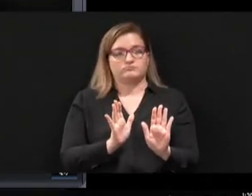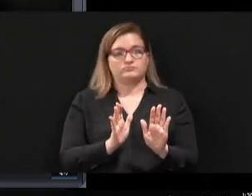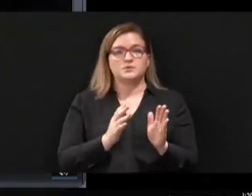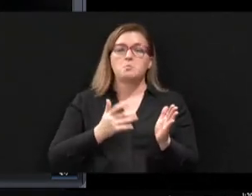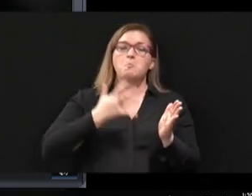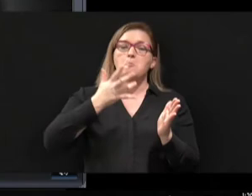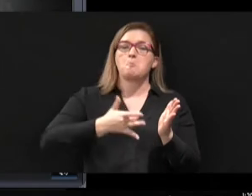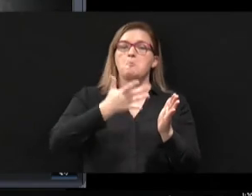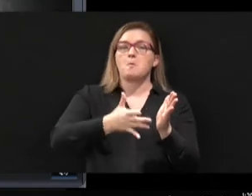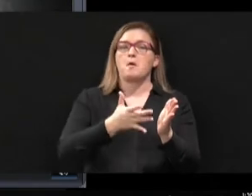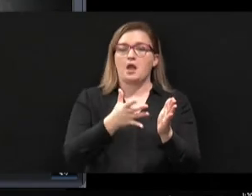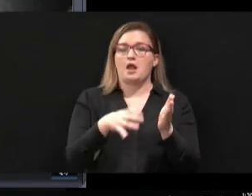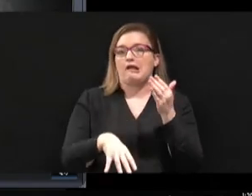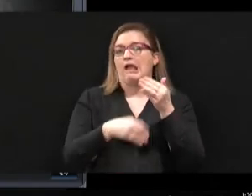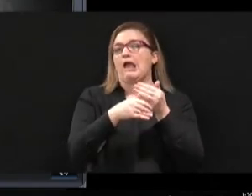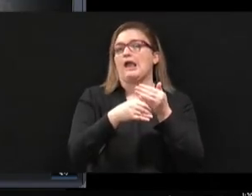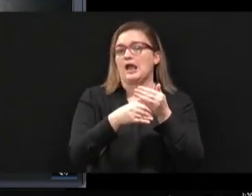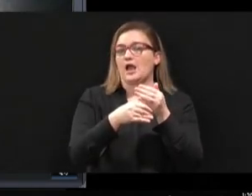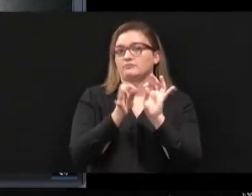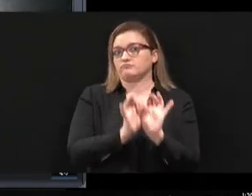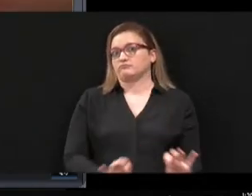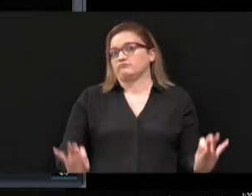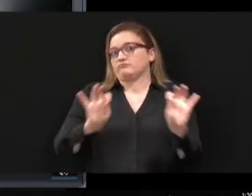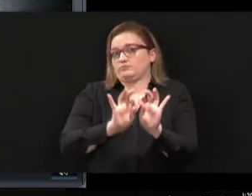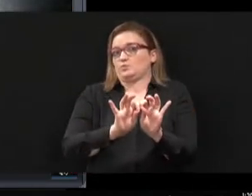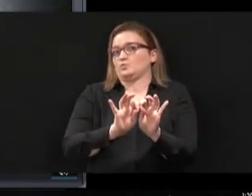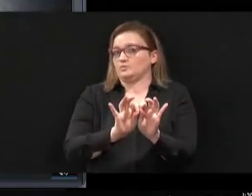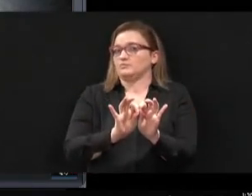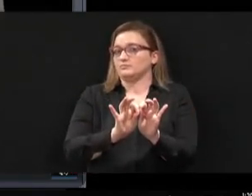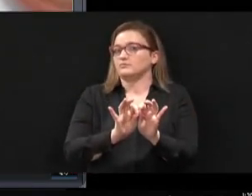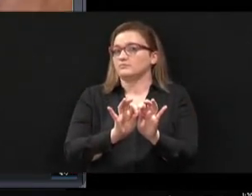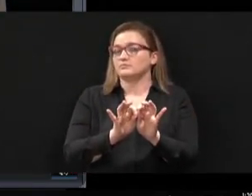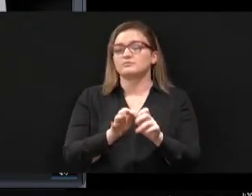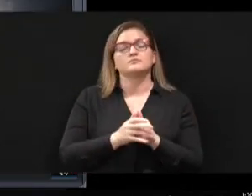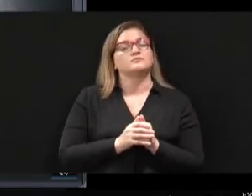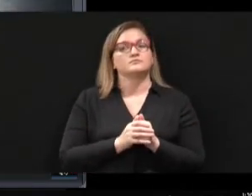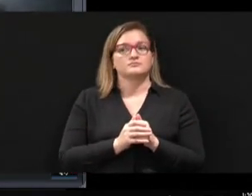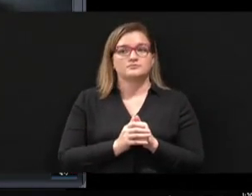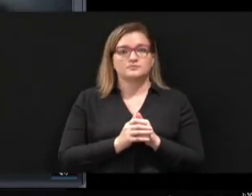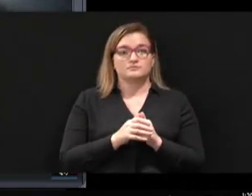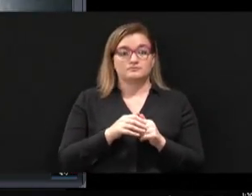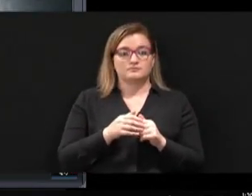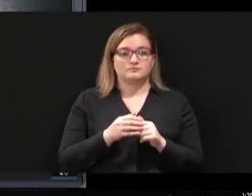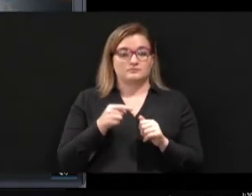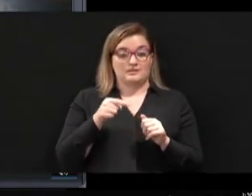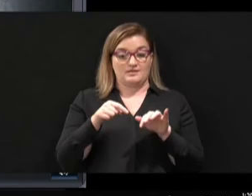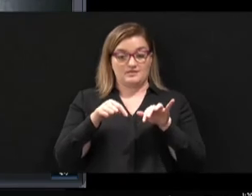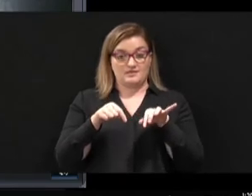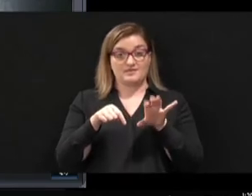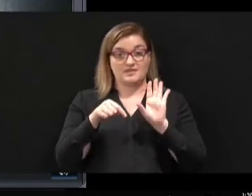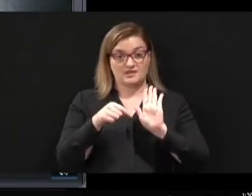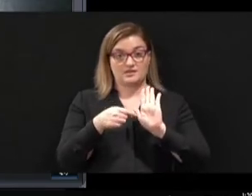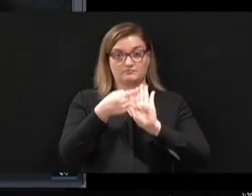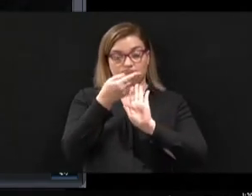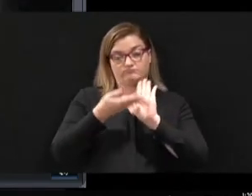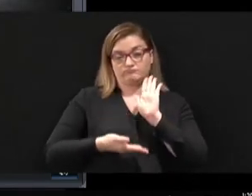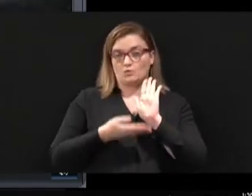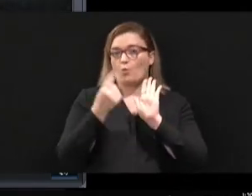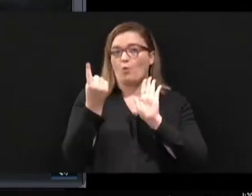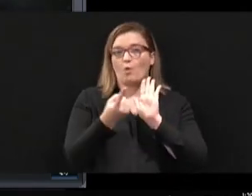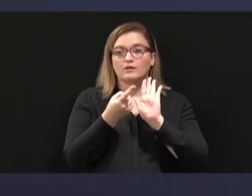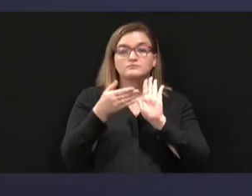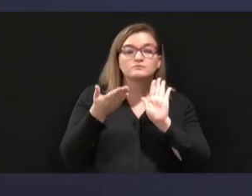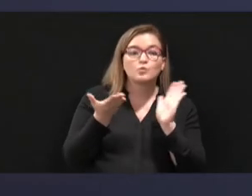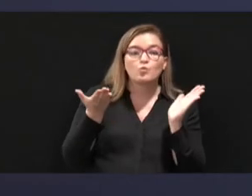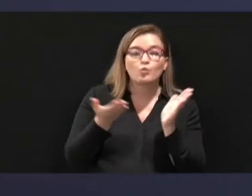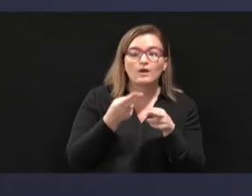it in there, I think is important. And then when I get to this card, I always do have them give me the names of the vowels. But just